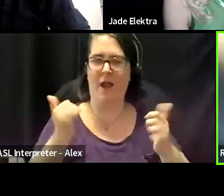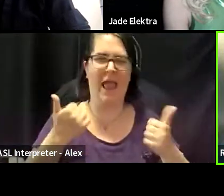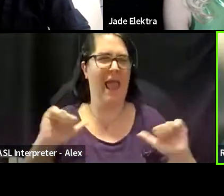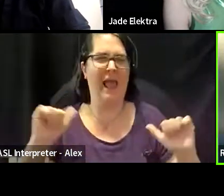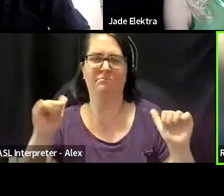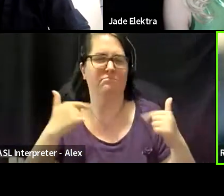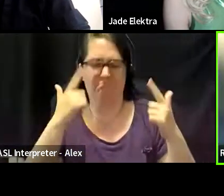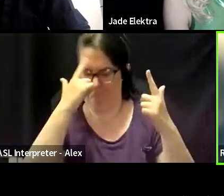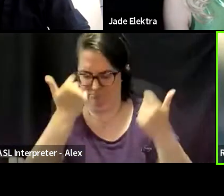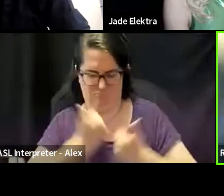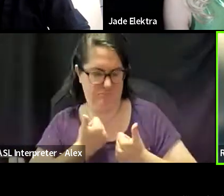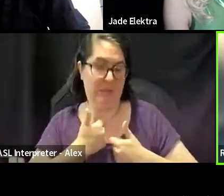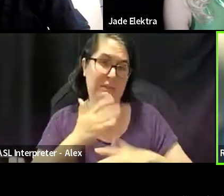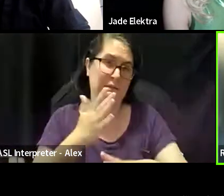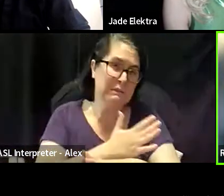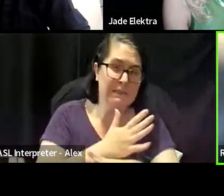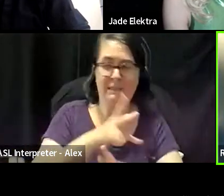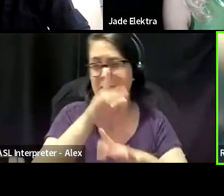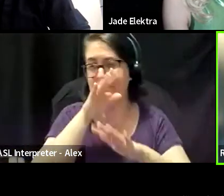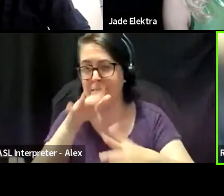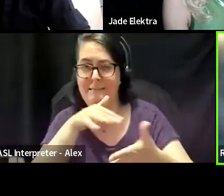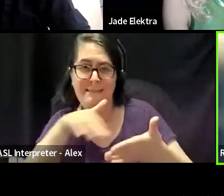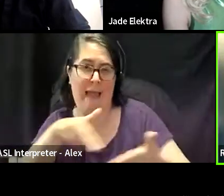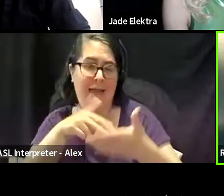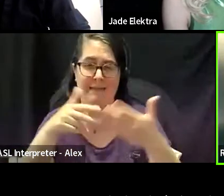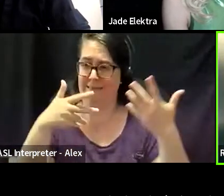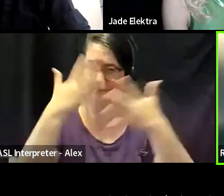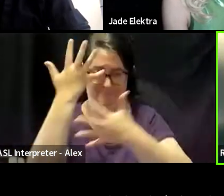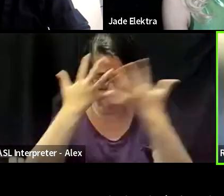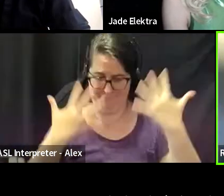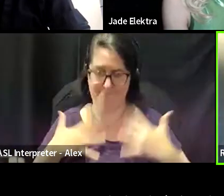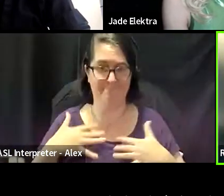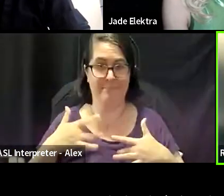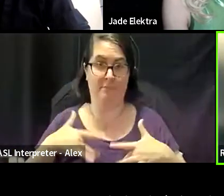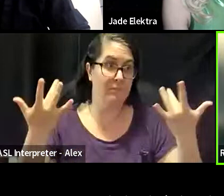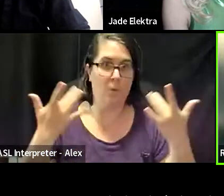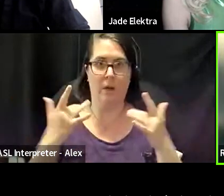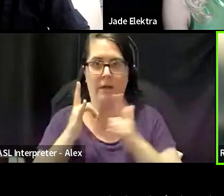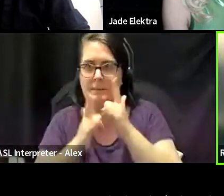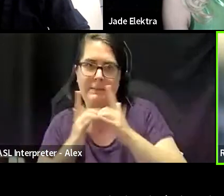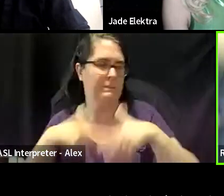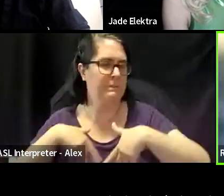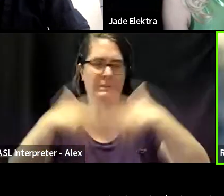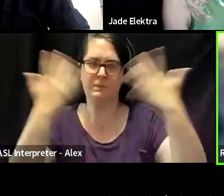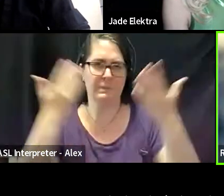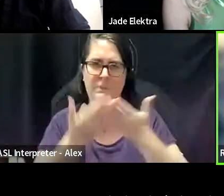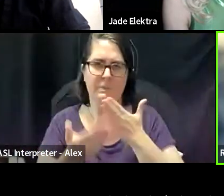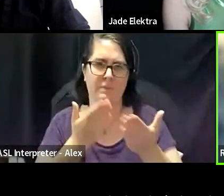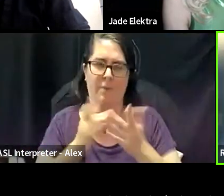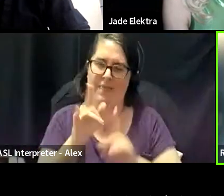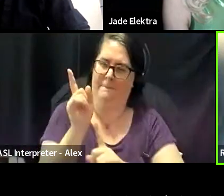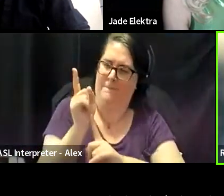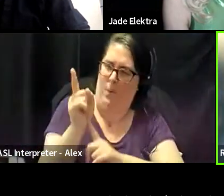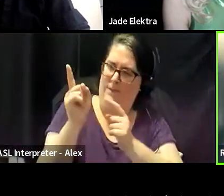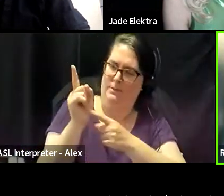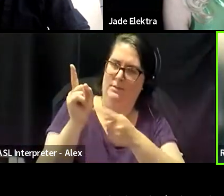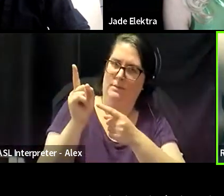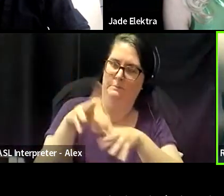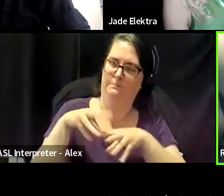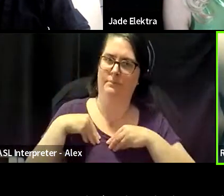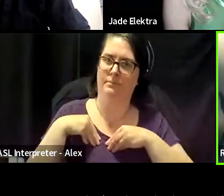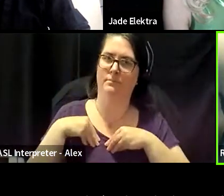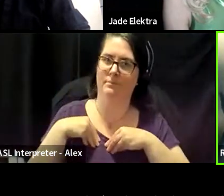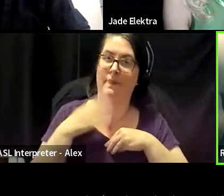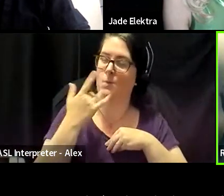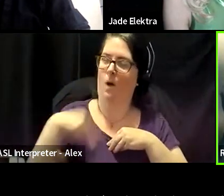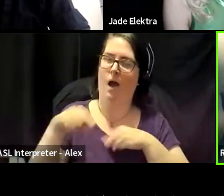whether that's through song, through dance, through aesthetic, through whatever, through joy, through intimacy, for these particular moments, which is what I think why it calls us